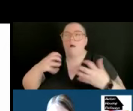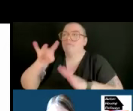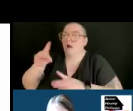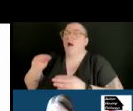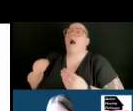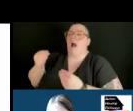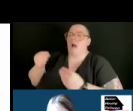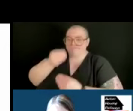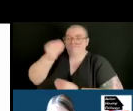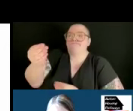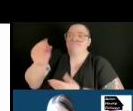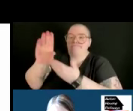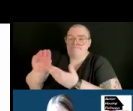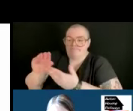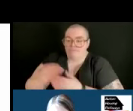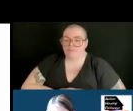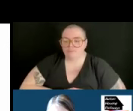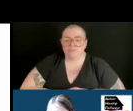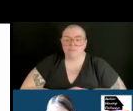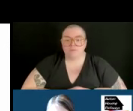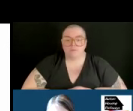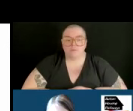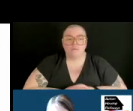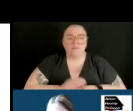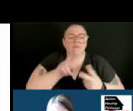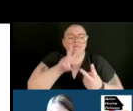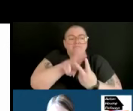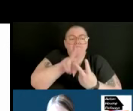Subsidized and affordable housing are funded in different ways.